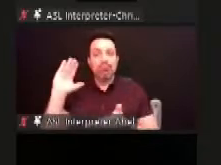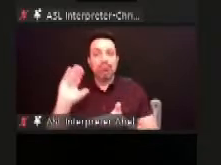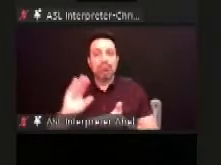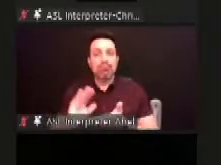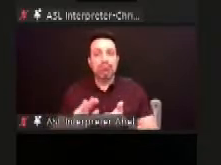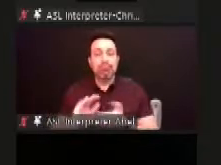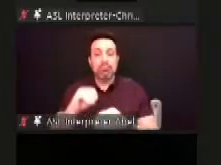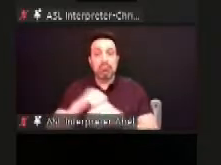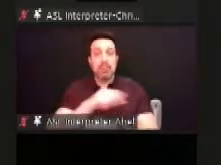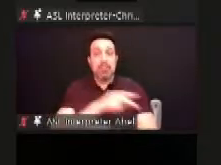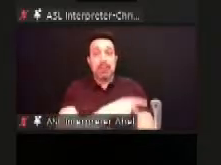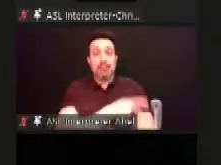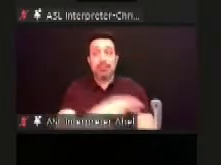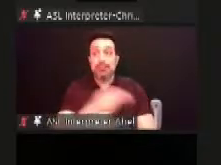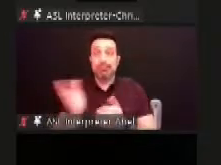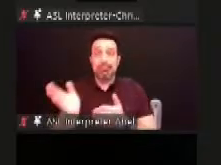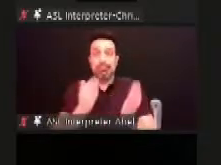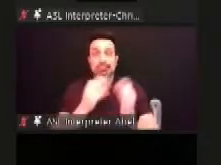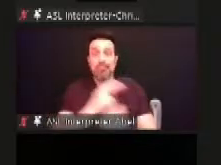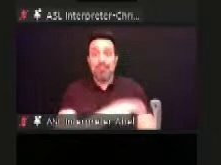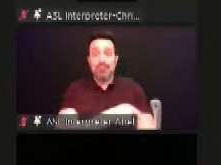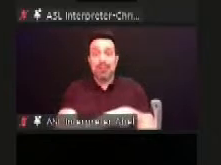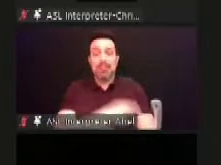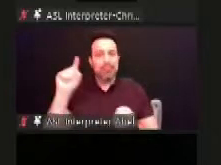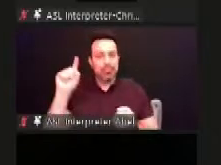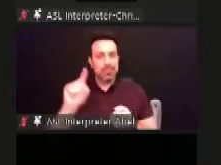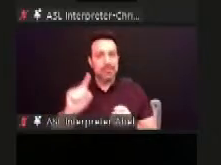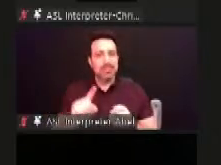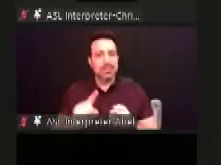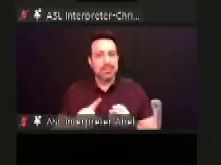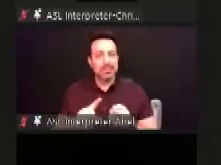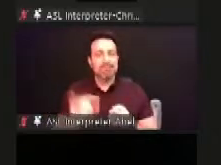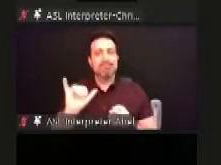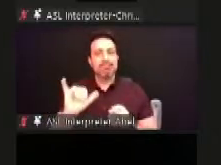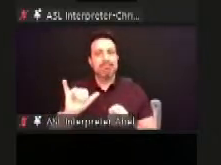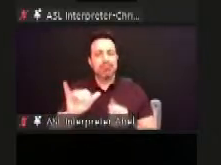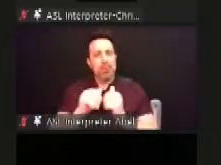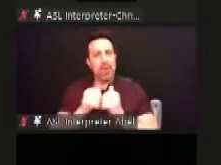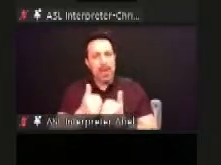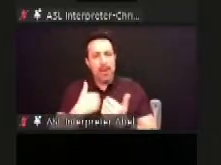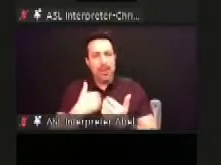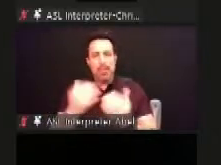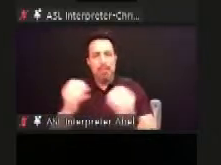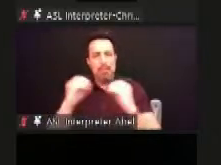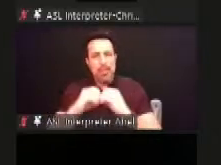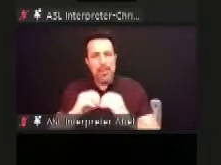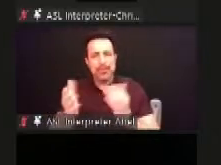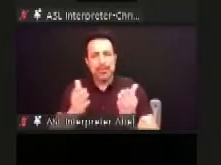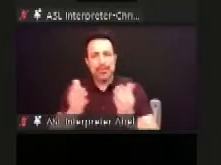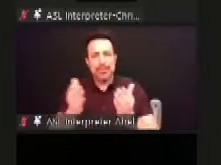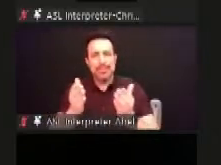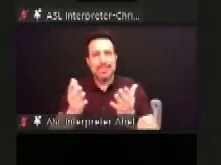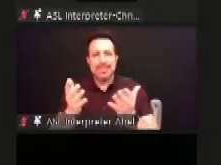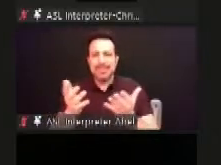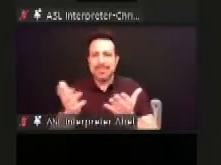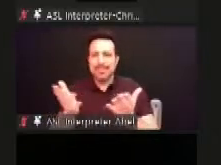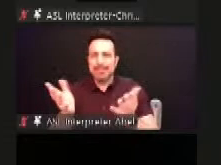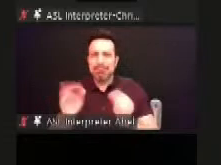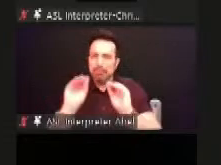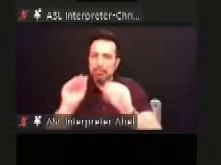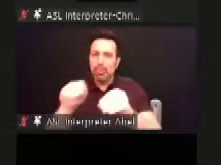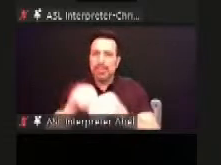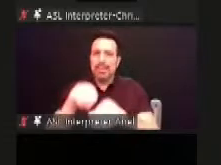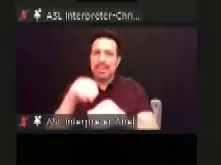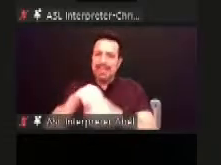inpatient hospitalizations are likely to decrease. And so how do we actually get more of those services into those inpatient settings